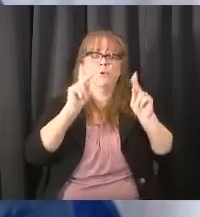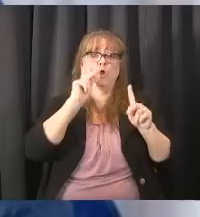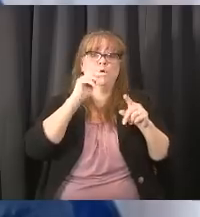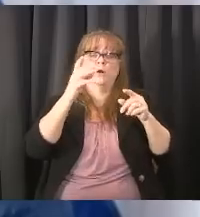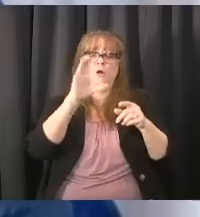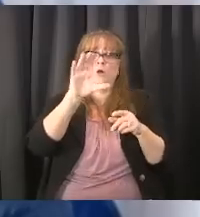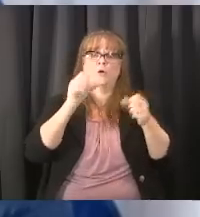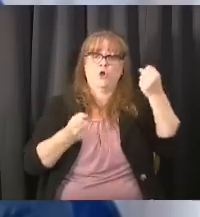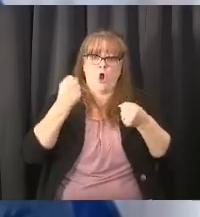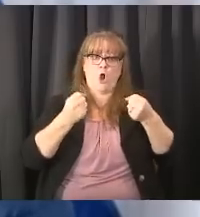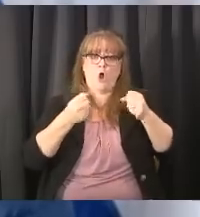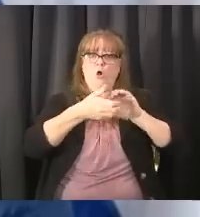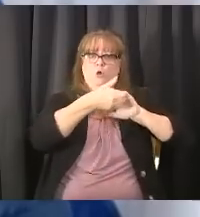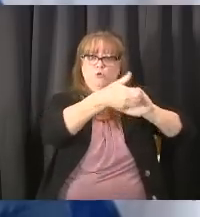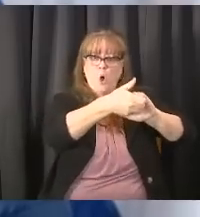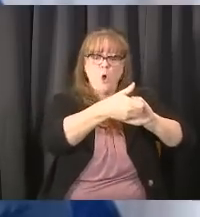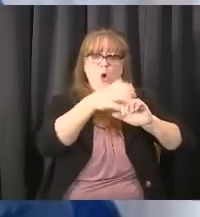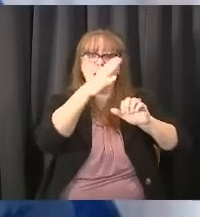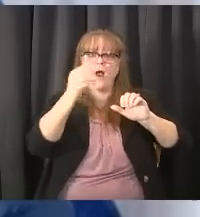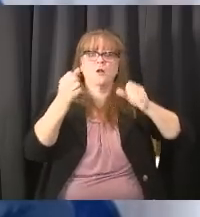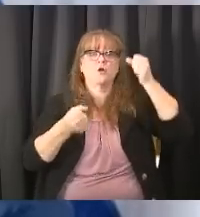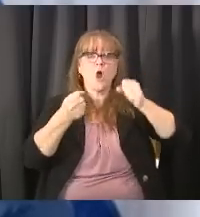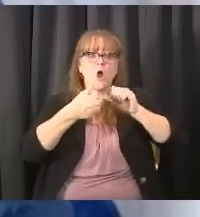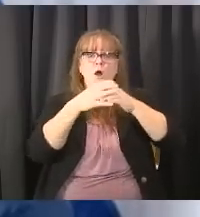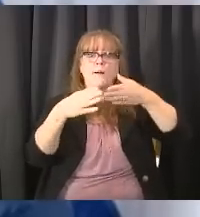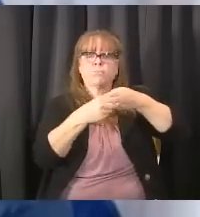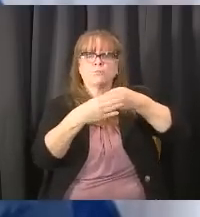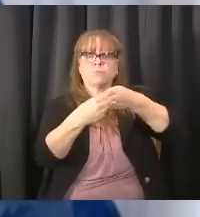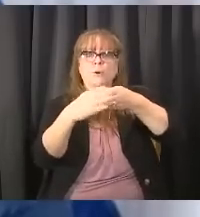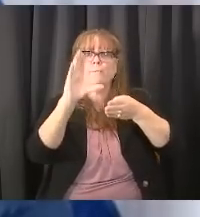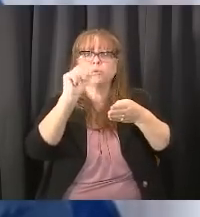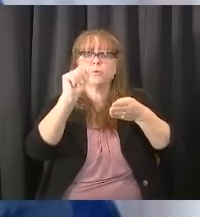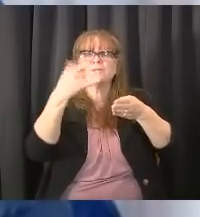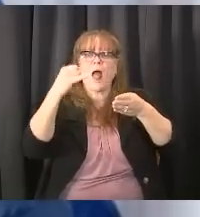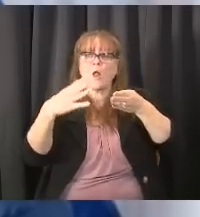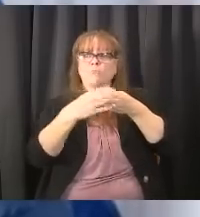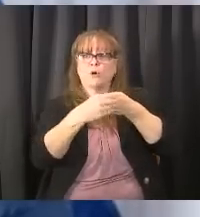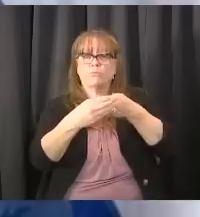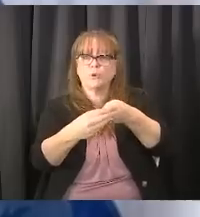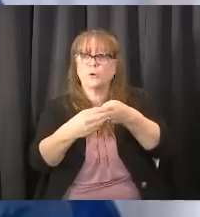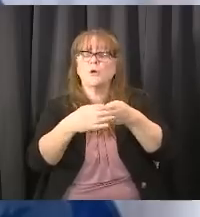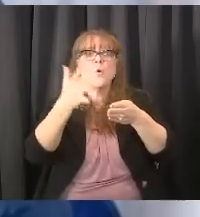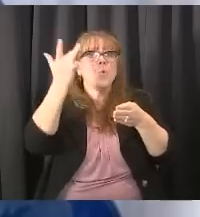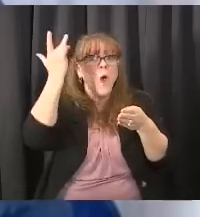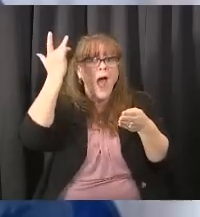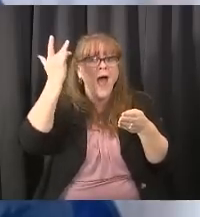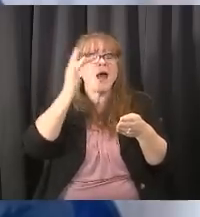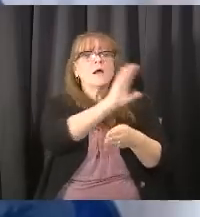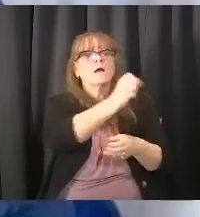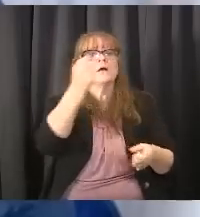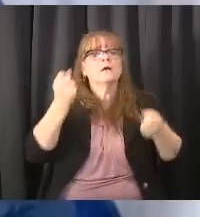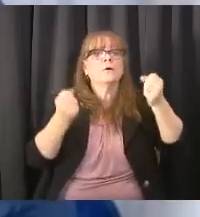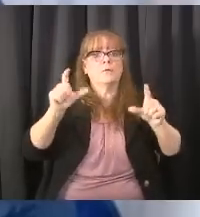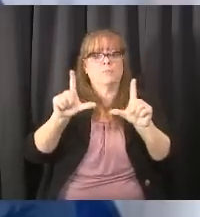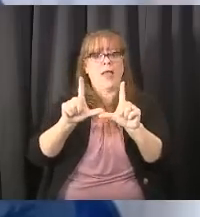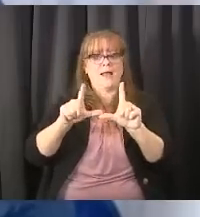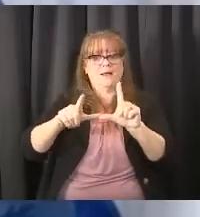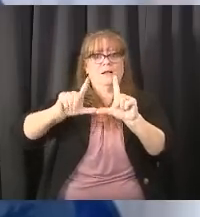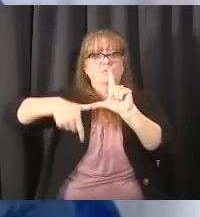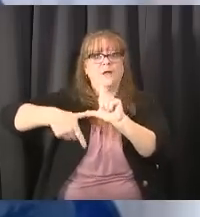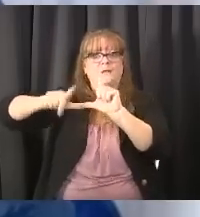this area, but we have found that it is not happening. So during this pandemic, when we are seeing delays at the DMV, would you consider